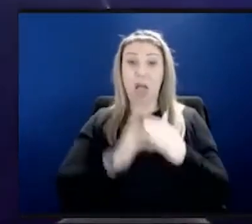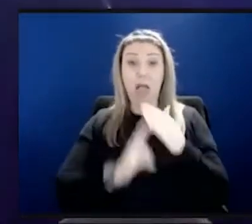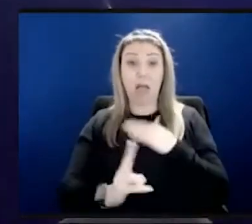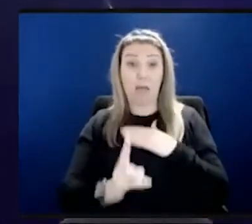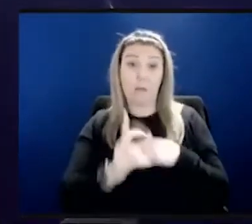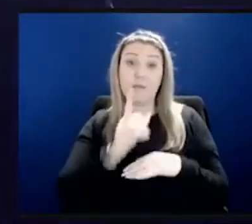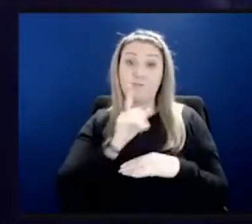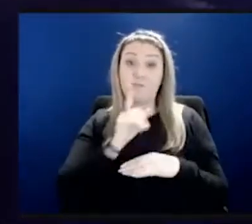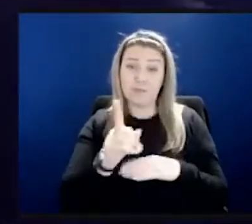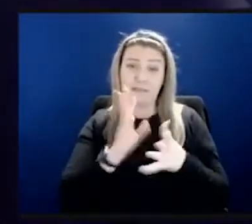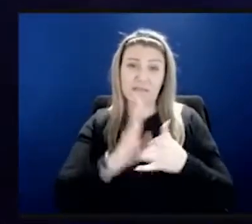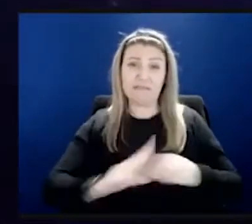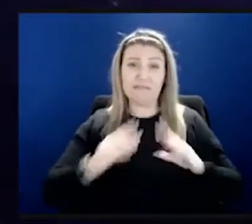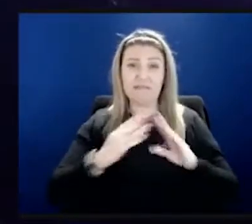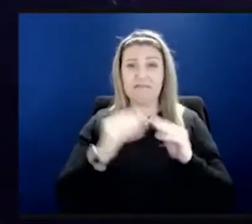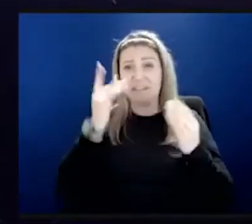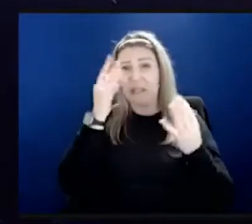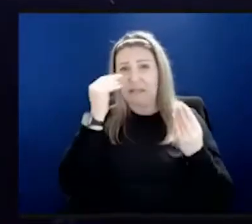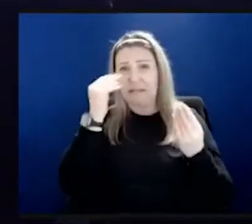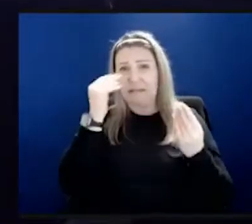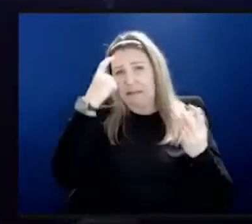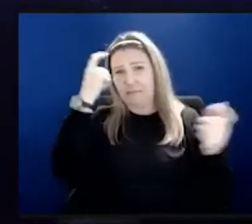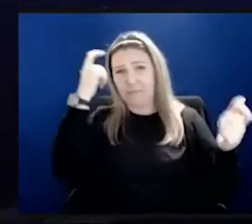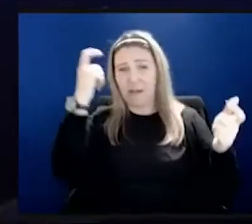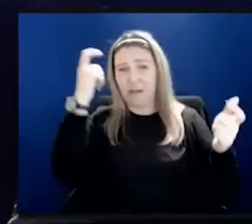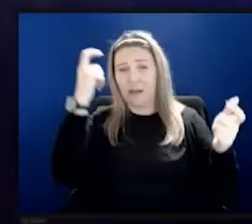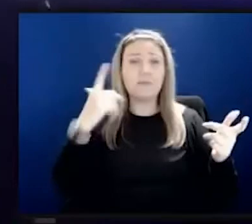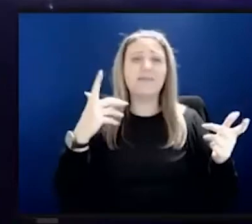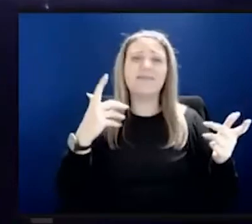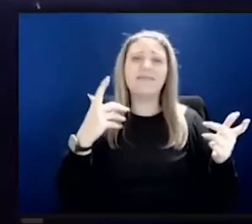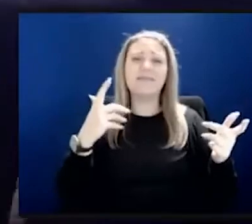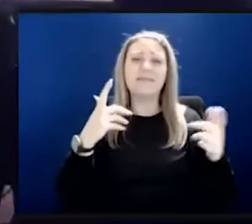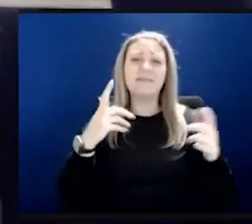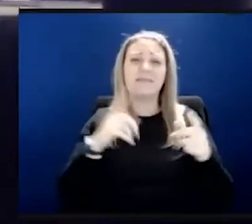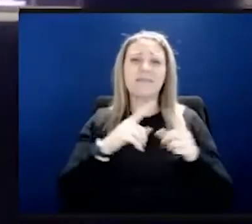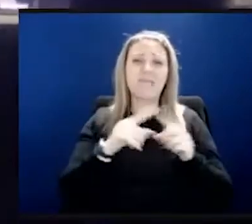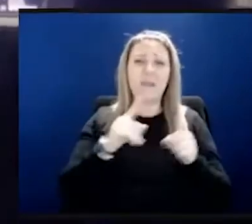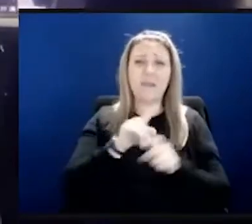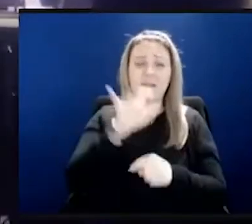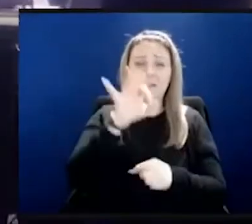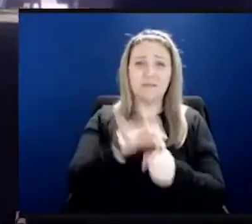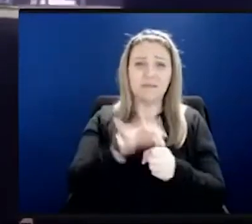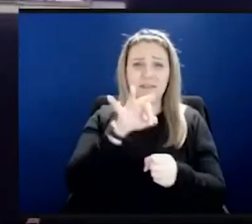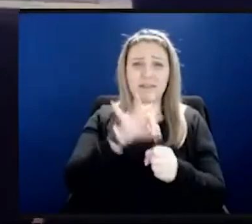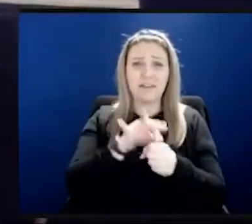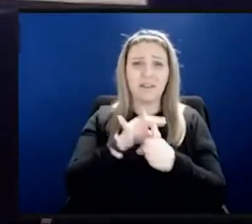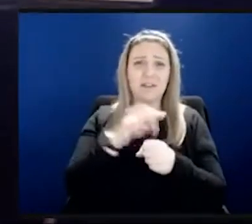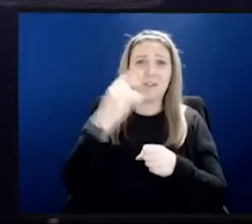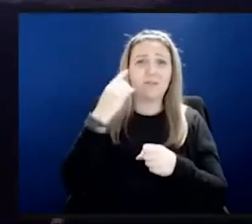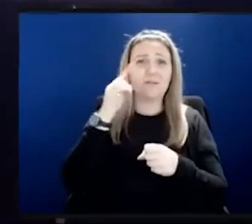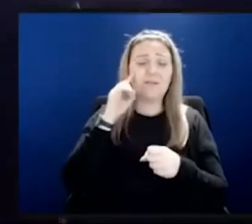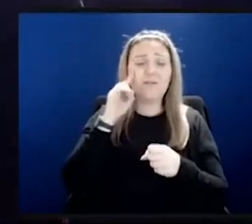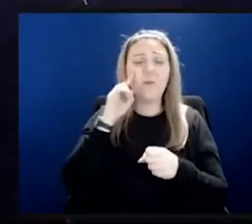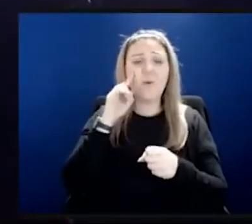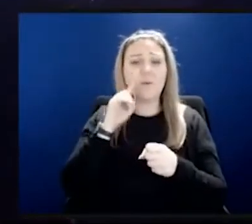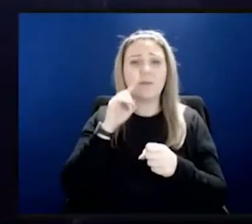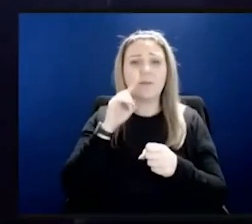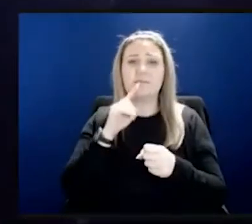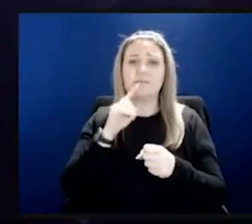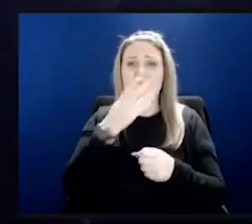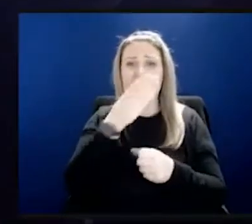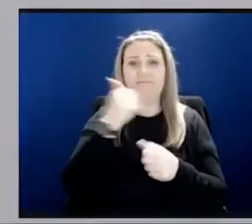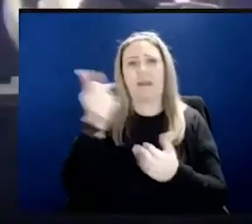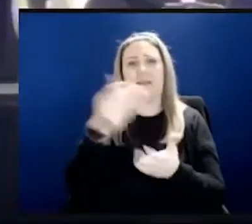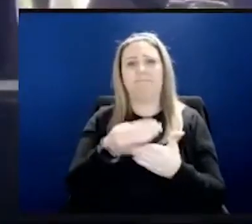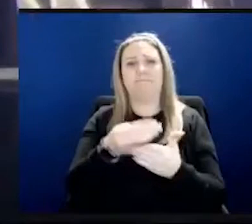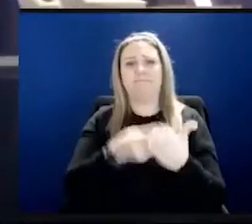story. You think a lot of ego comes into that to grow, because I was also nominated as the fastest growth contractor, which I think that this played a part in